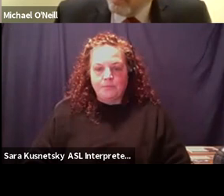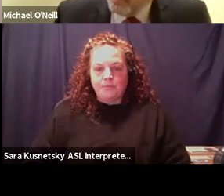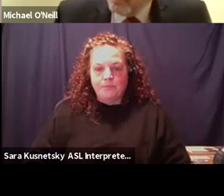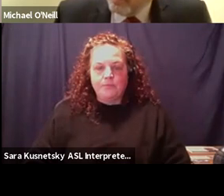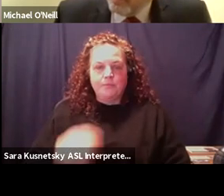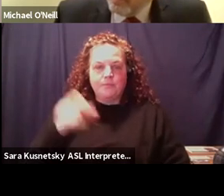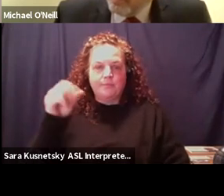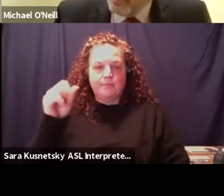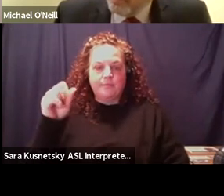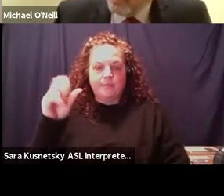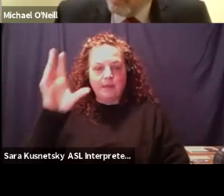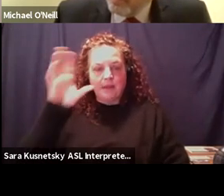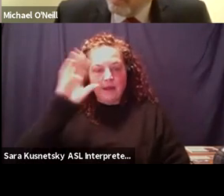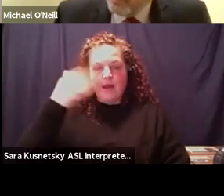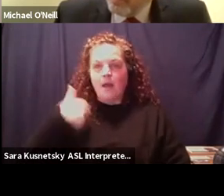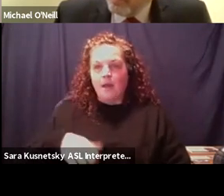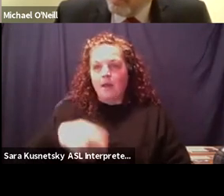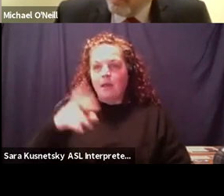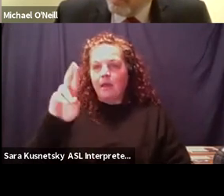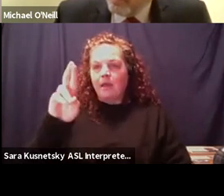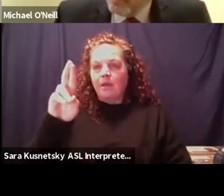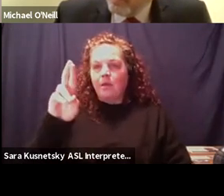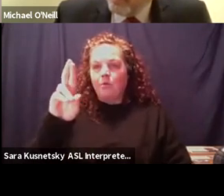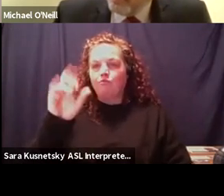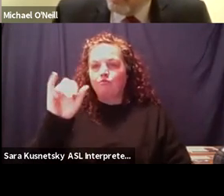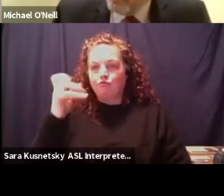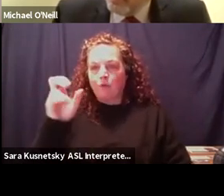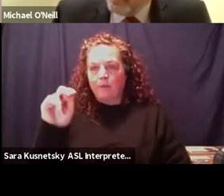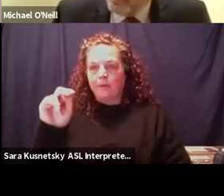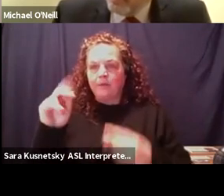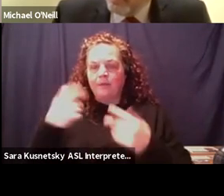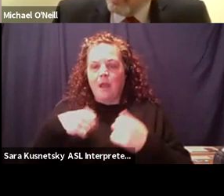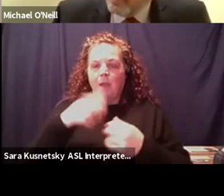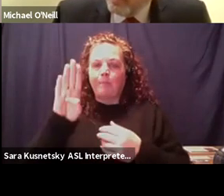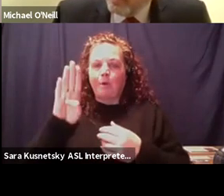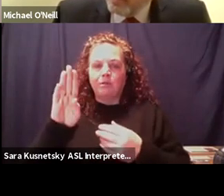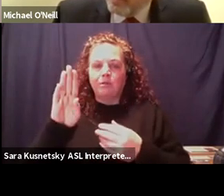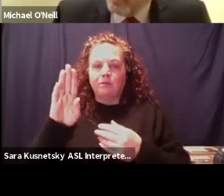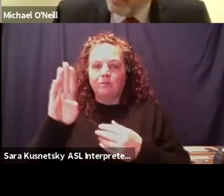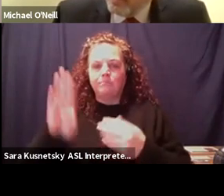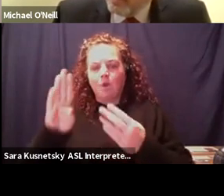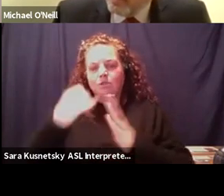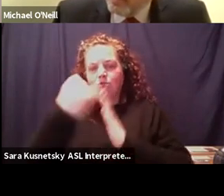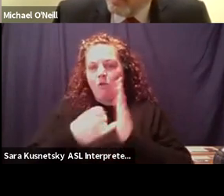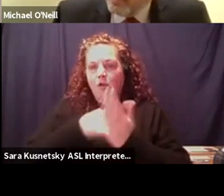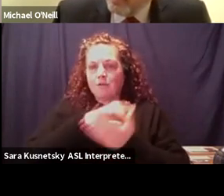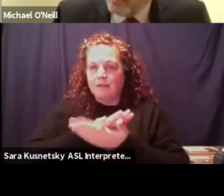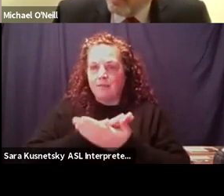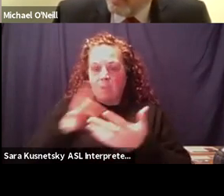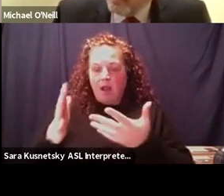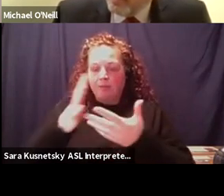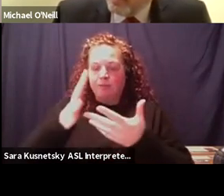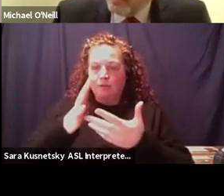Yes. Hi, my name is Robin. I attend Boston Arts Academy and I'm a sophomore. I currently reside in